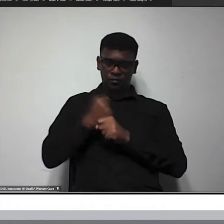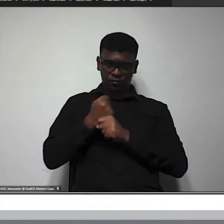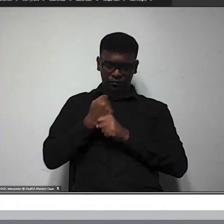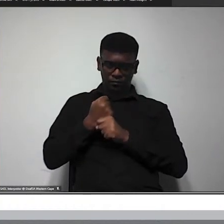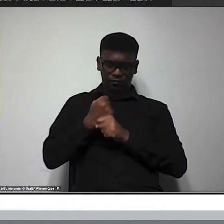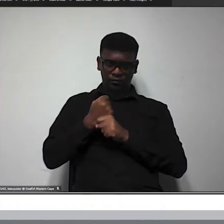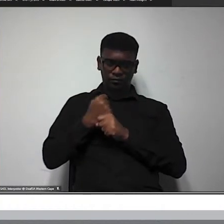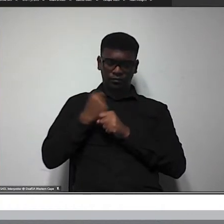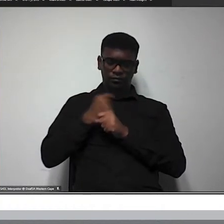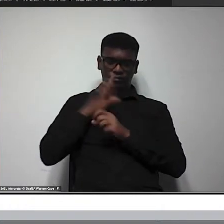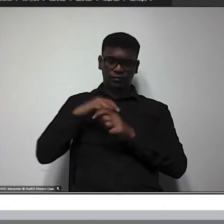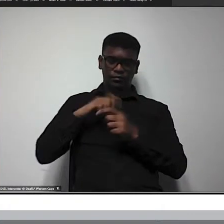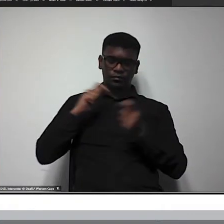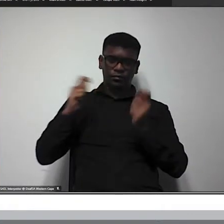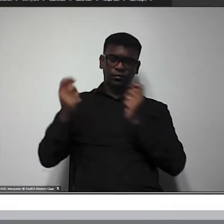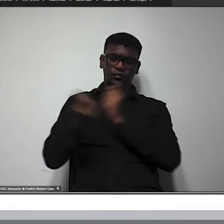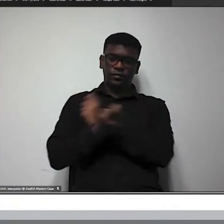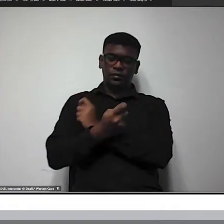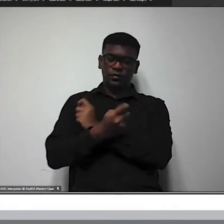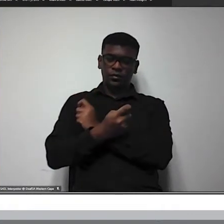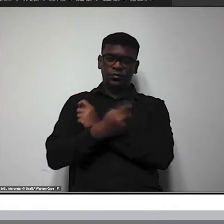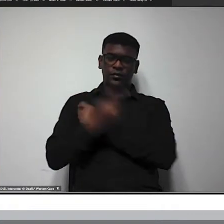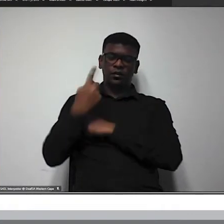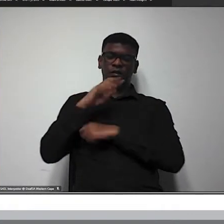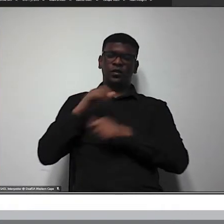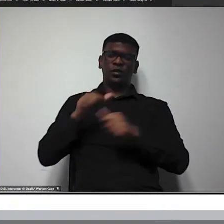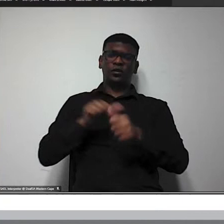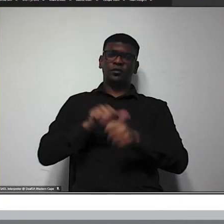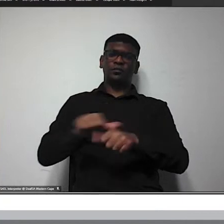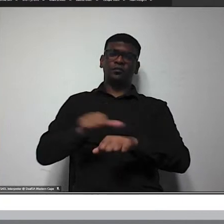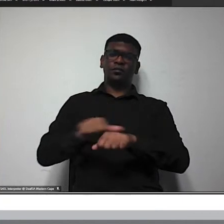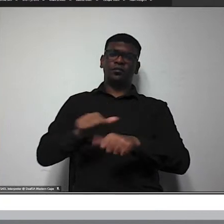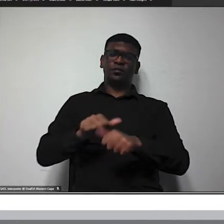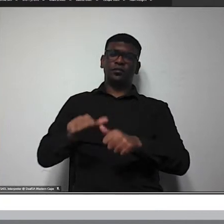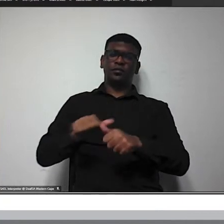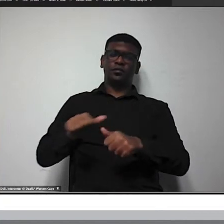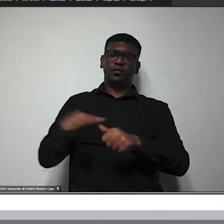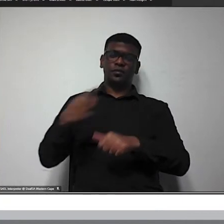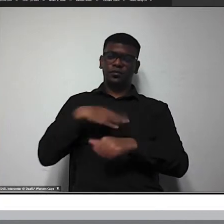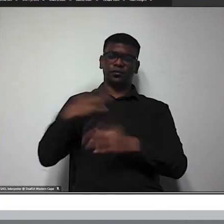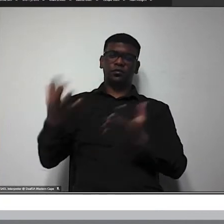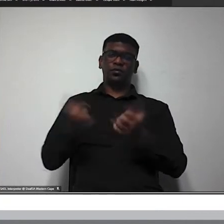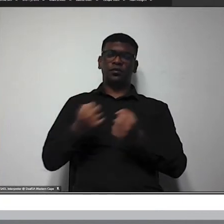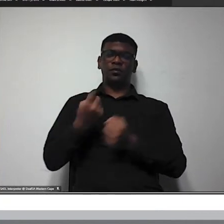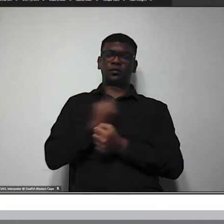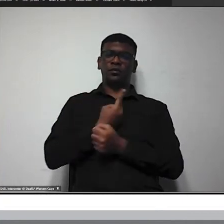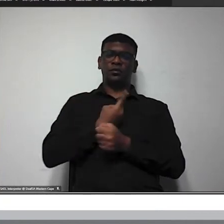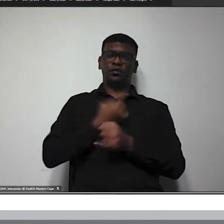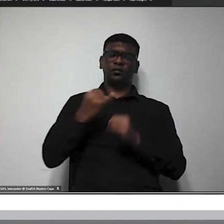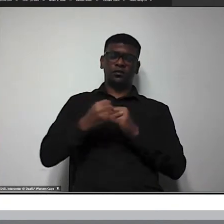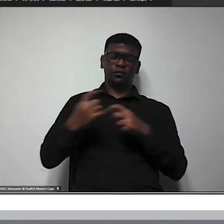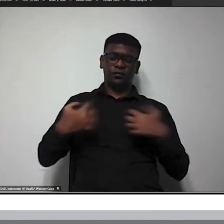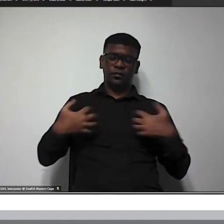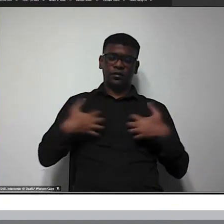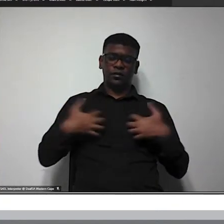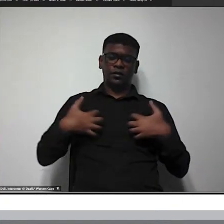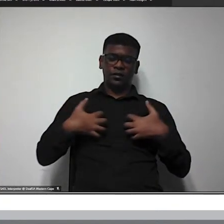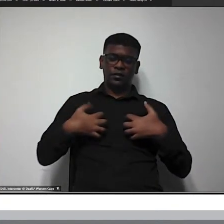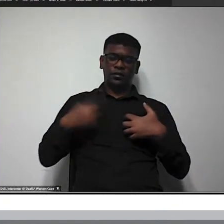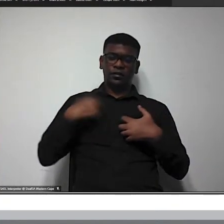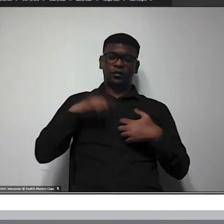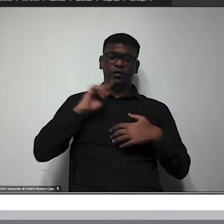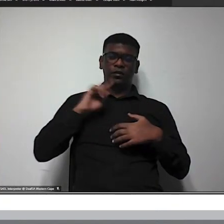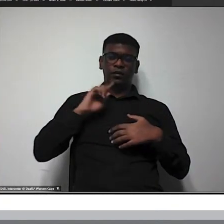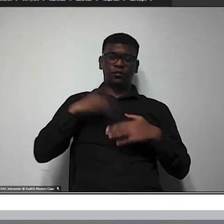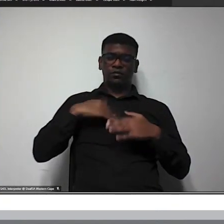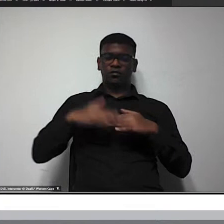could change actually for the better in this regard, so that we don't actually find ourselves actually in trouble. But I can't go further than that.